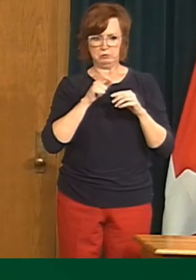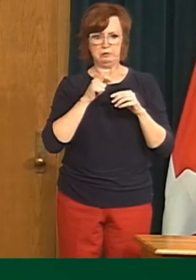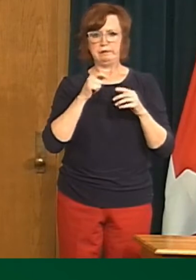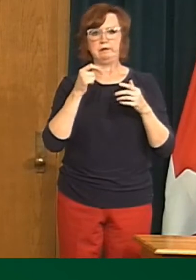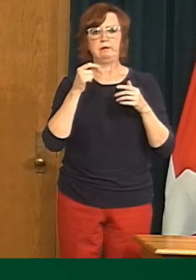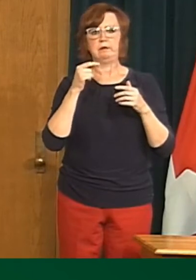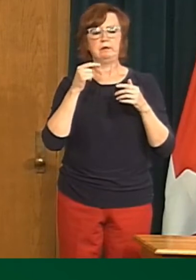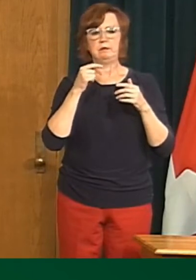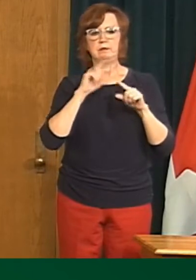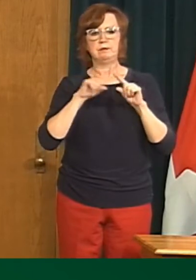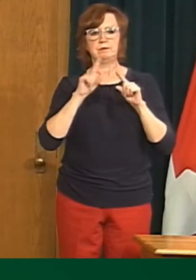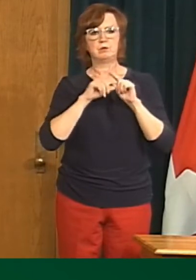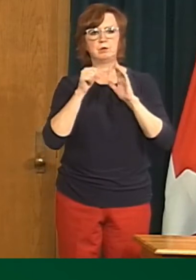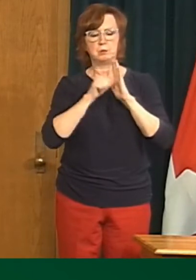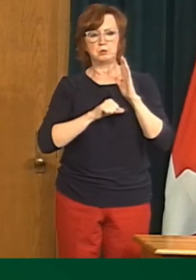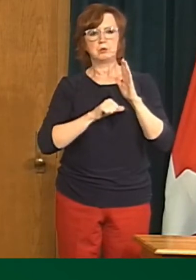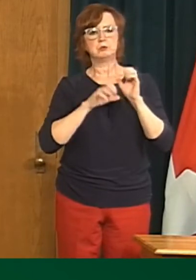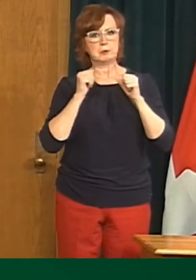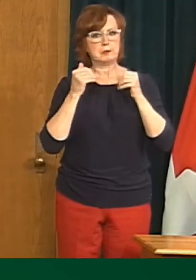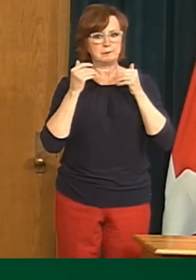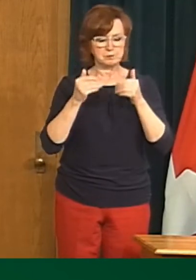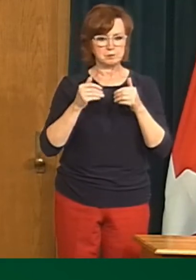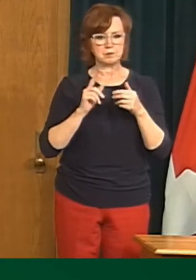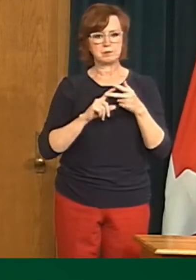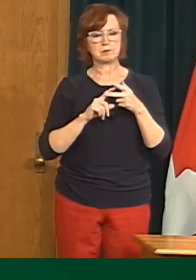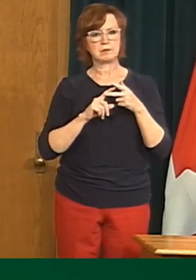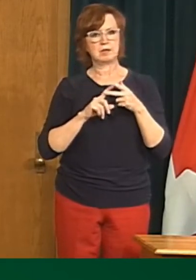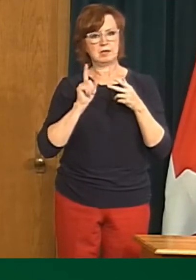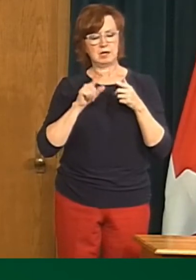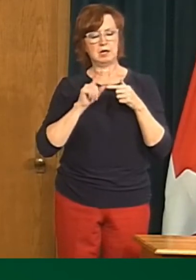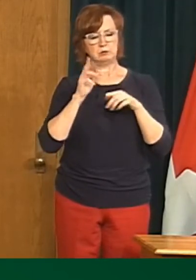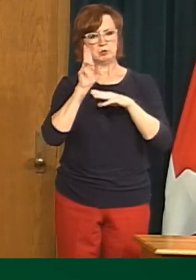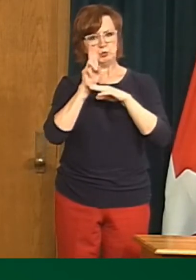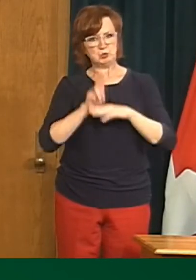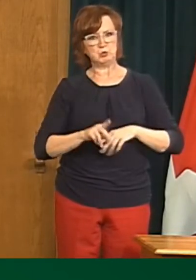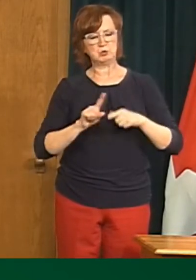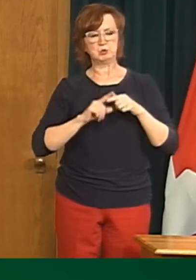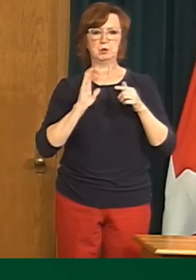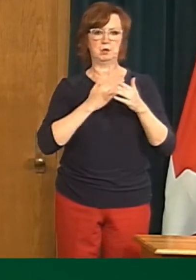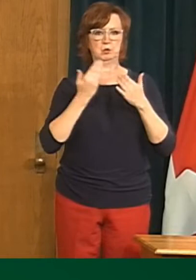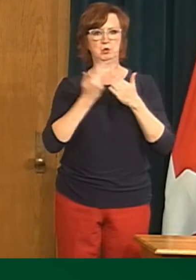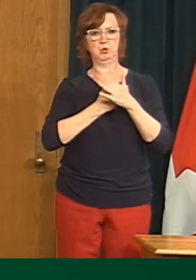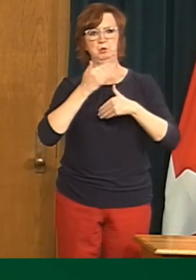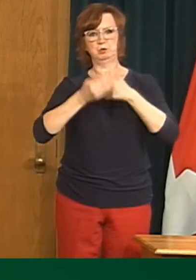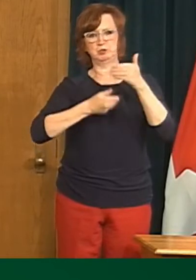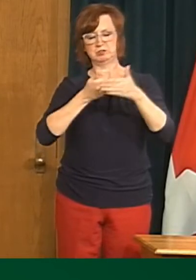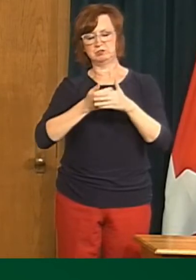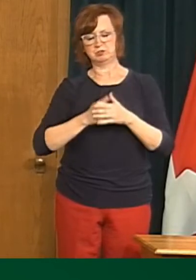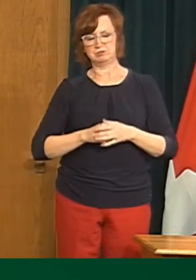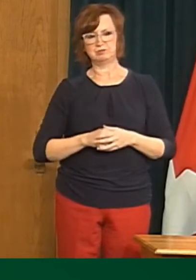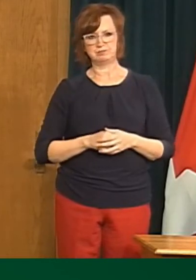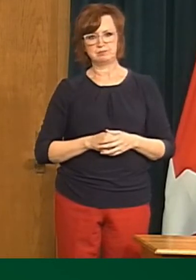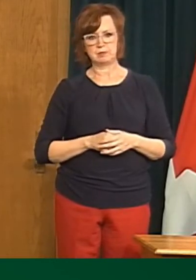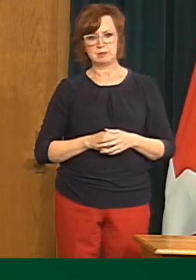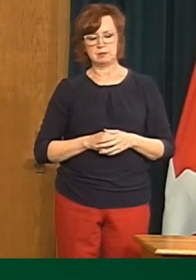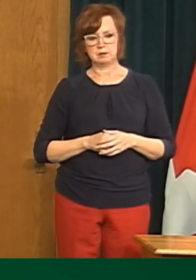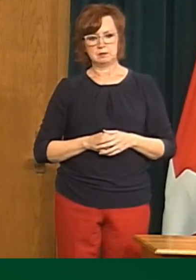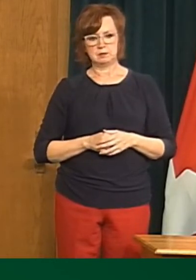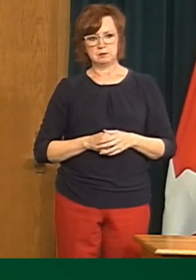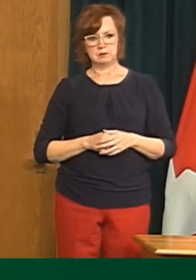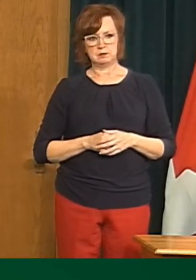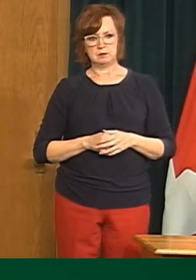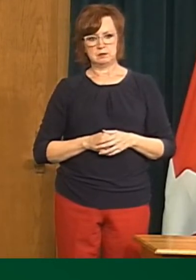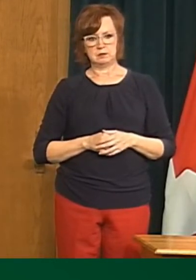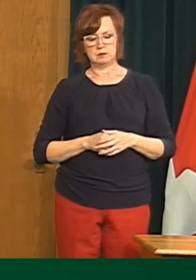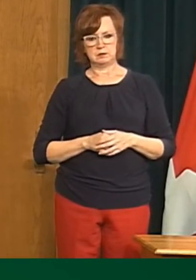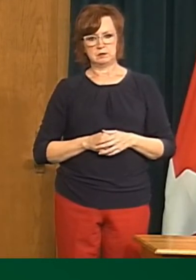normal both within our healthcare system, within our community, and within our economy as we move through the next number of months until such time we can